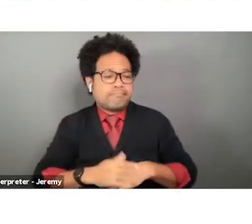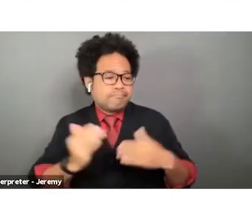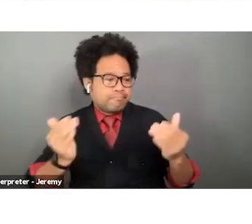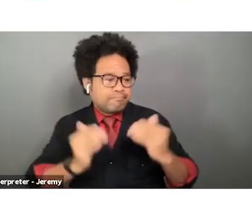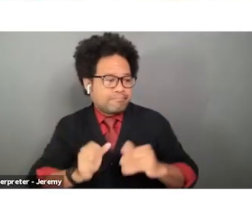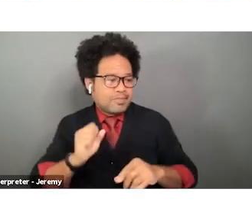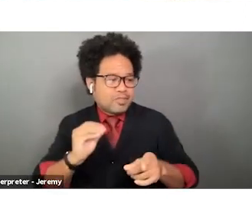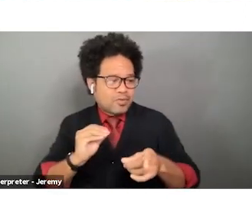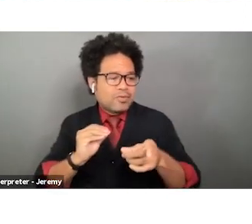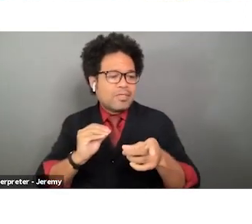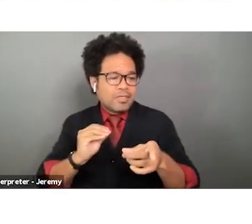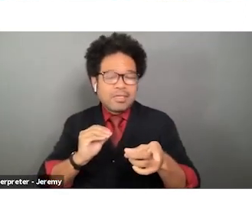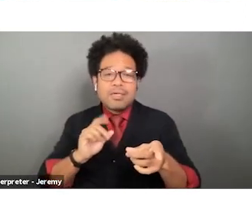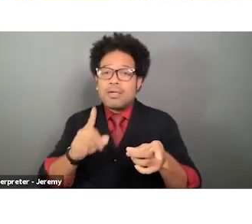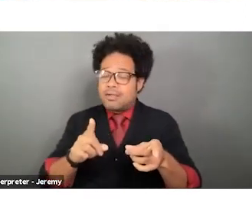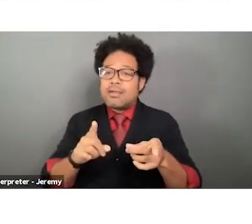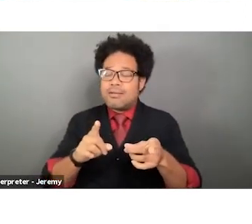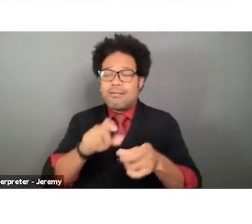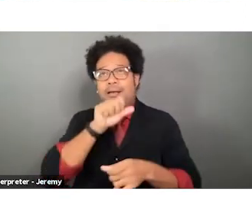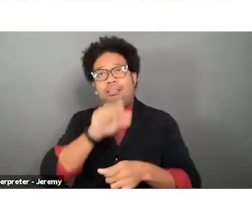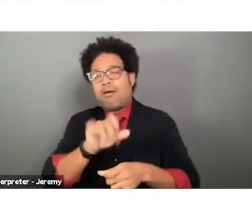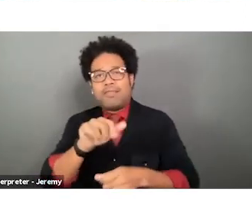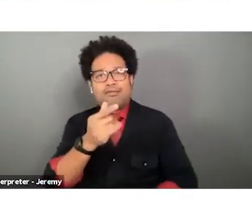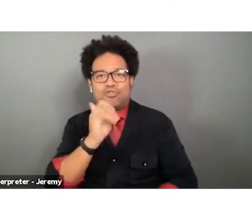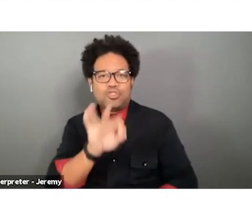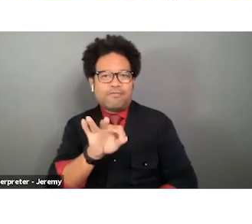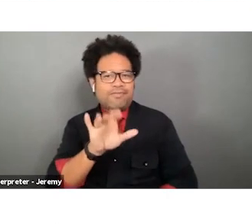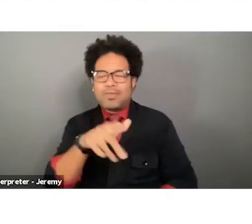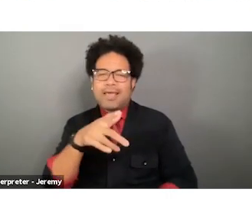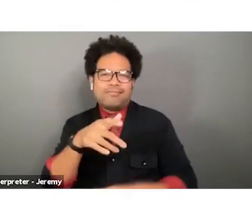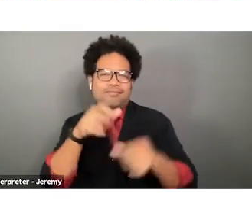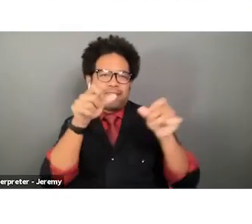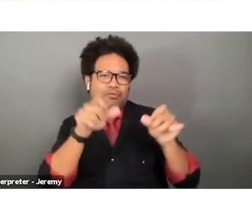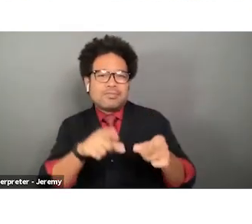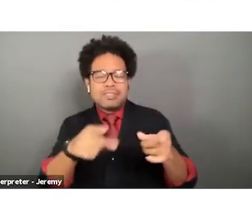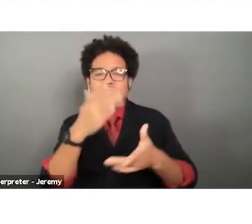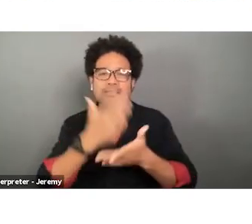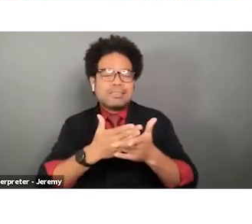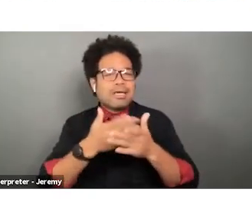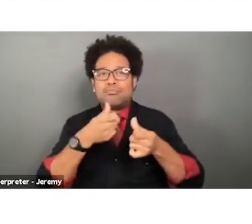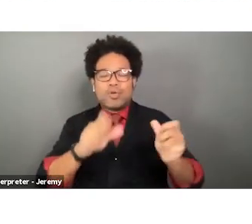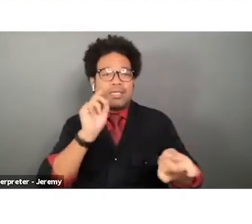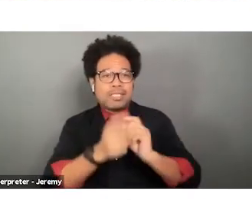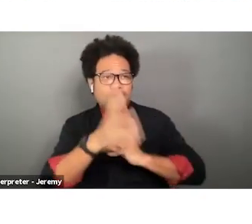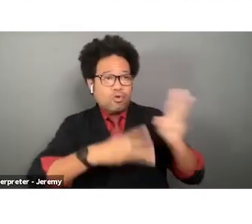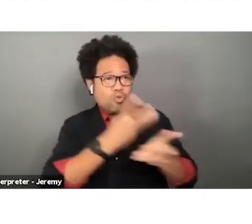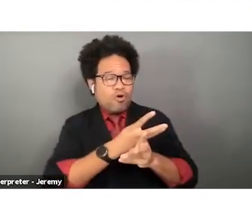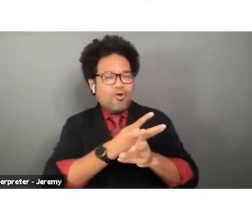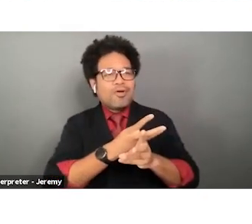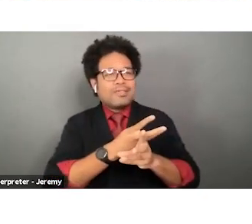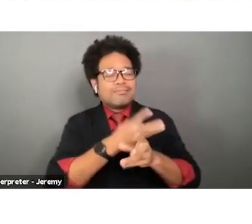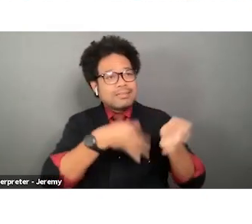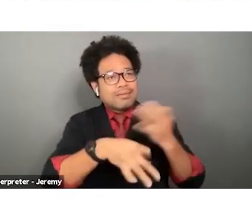So I love this gift, by the way, or this flyer. Stop trying to change the world and change the person next to